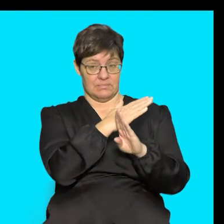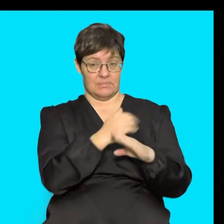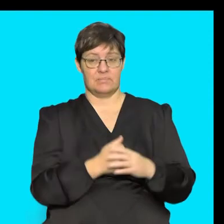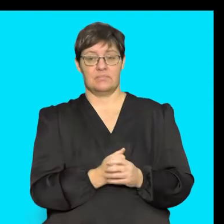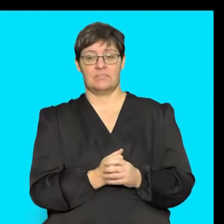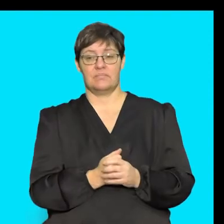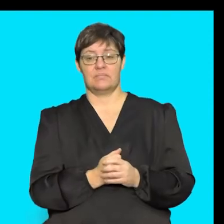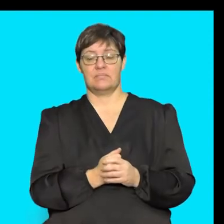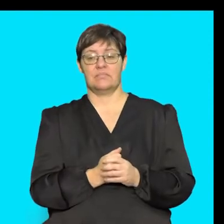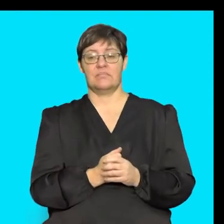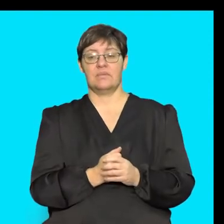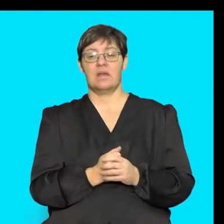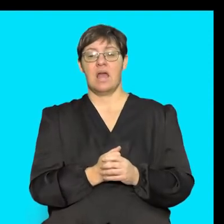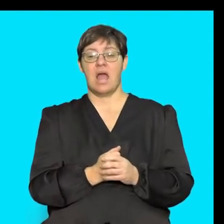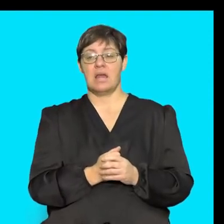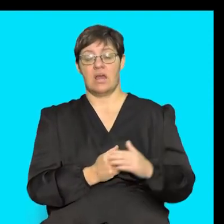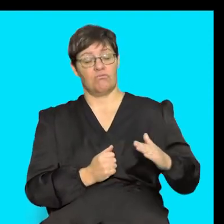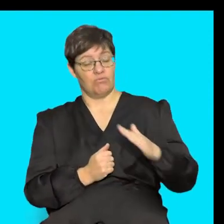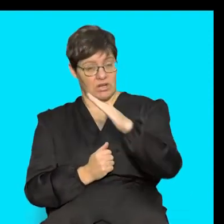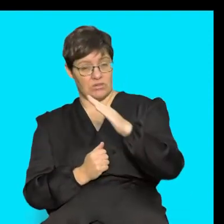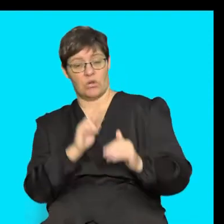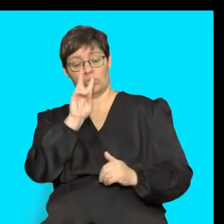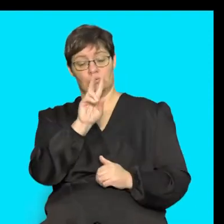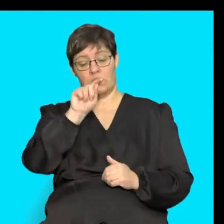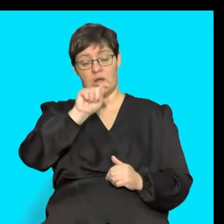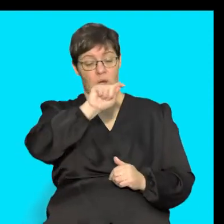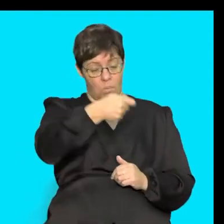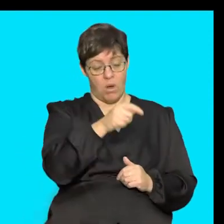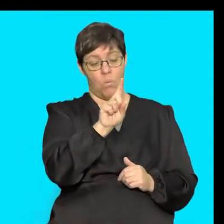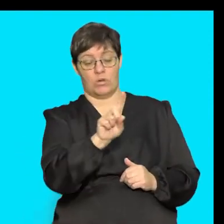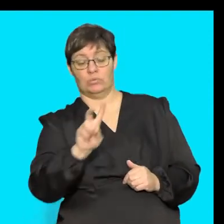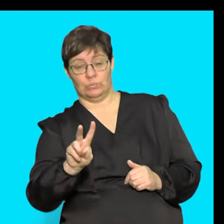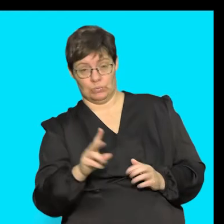y-intercept and the gradient to 2 decimal places. Okay, let's see.